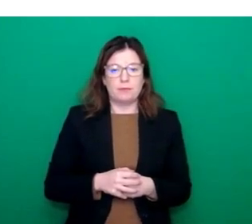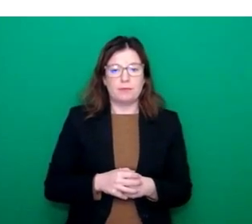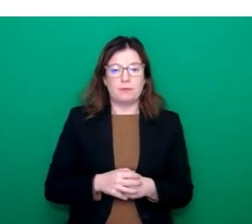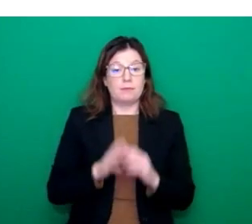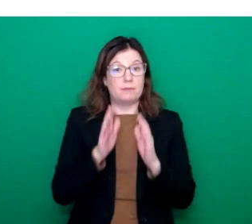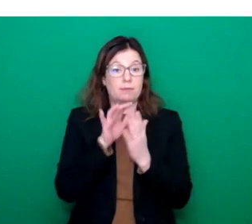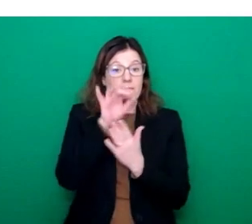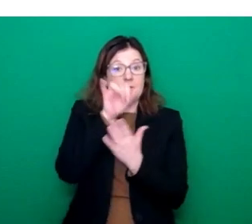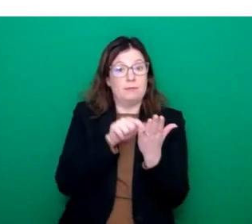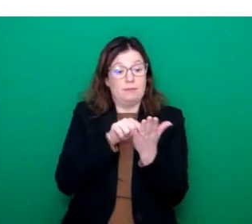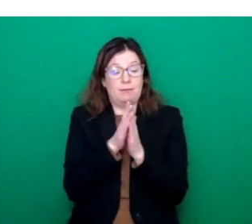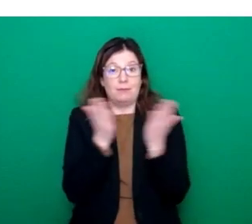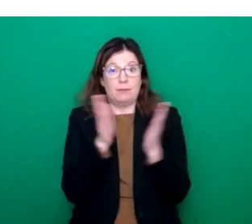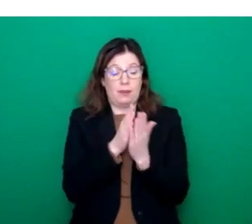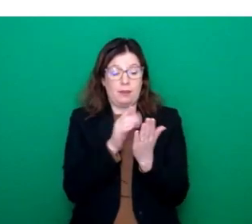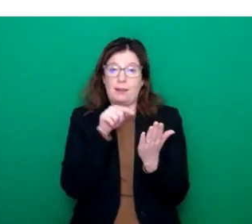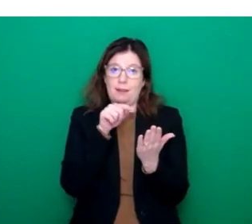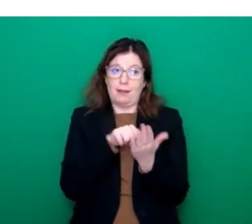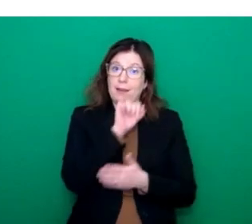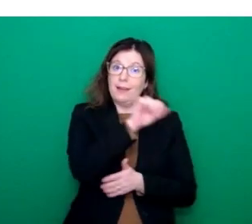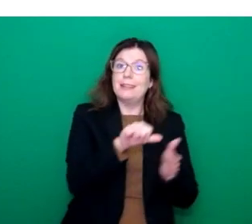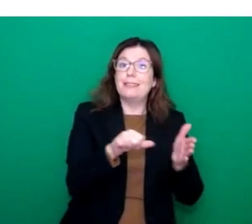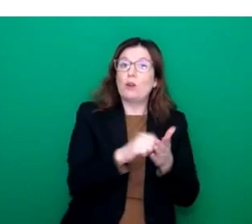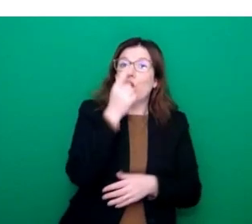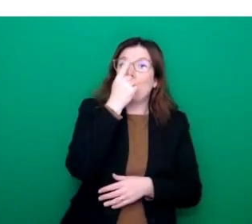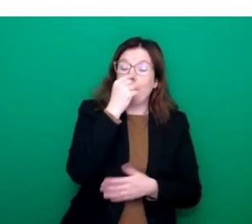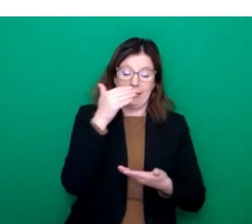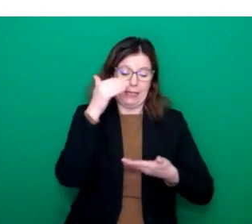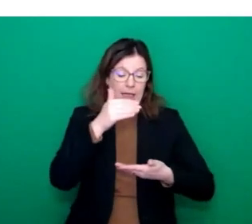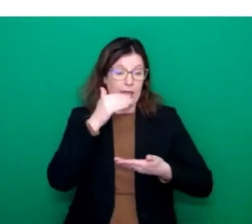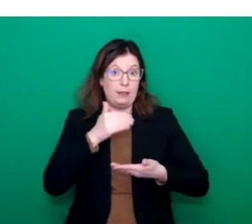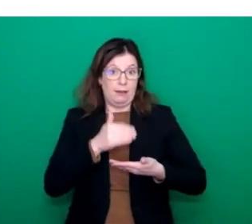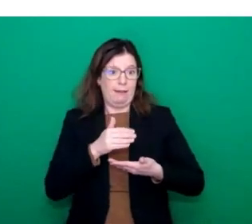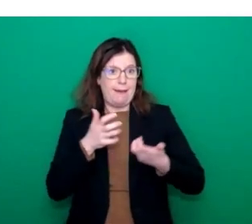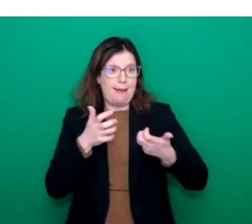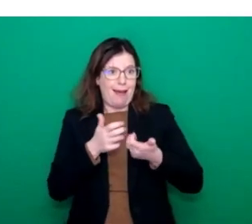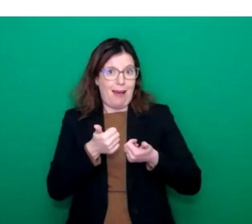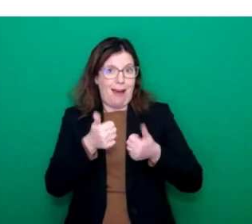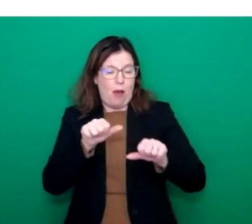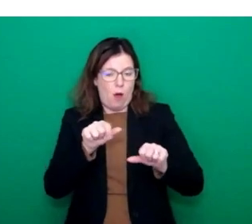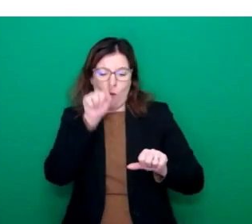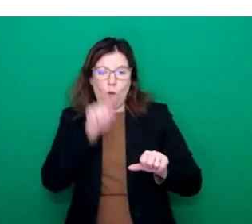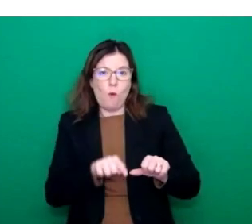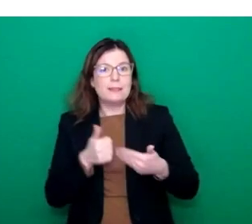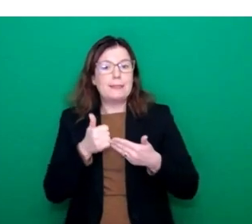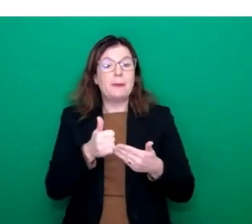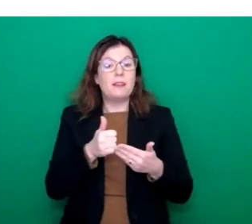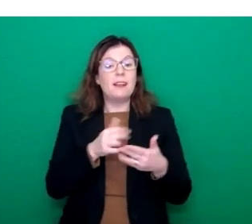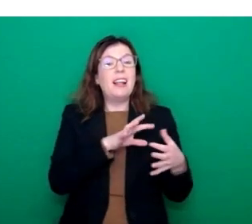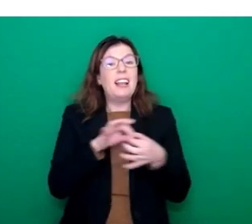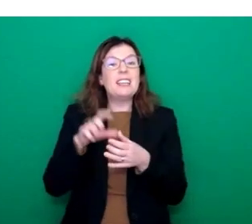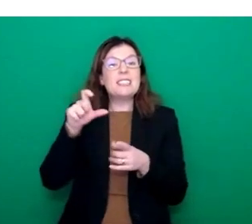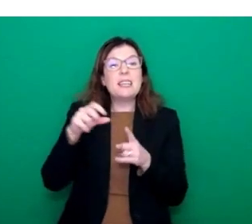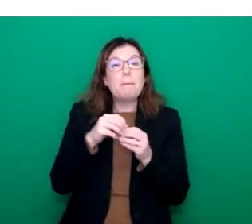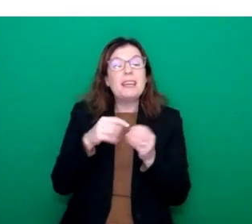people may have, and it suggests tips to overcome those difficulties. They're based on CBT, cognitive behaviour